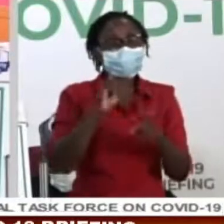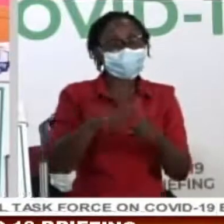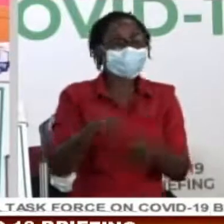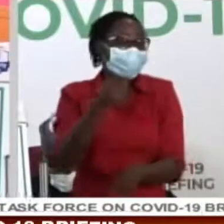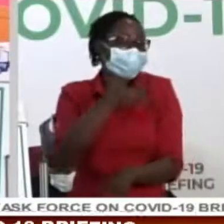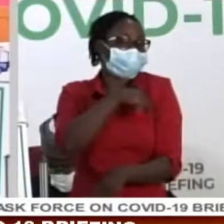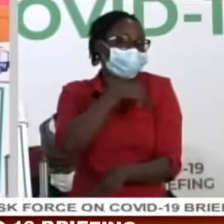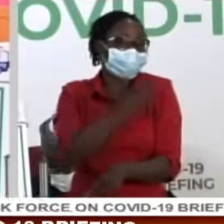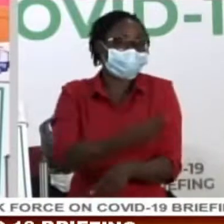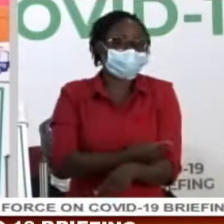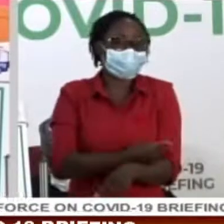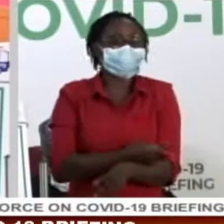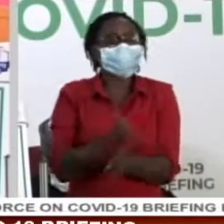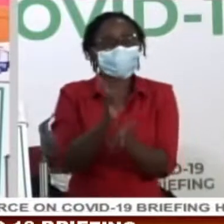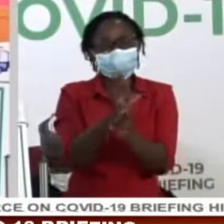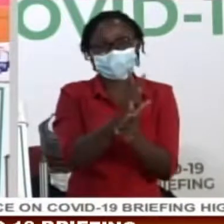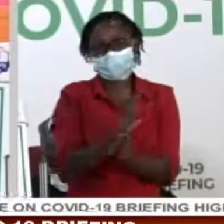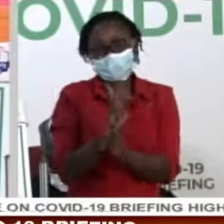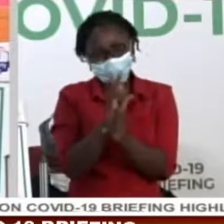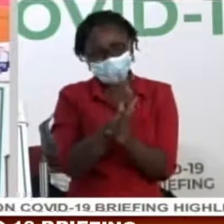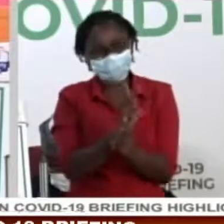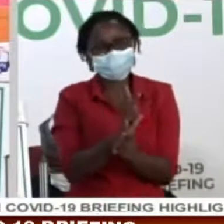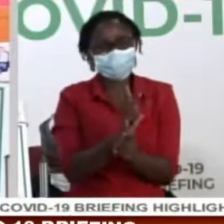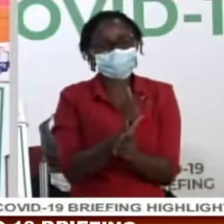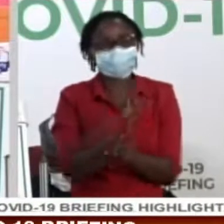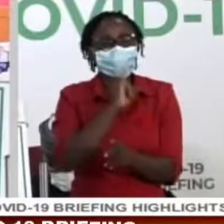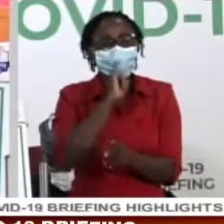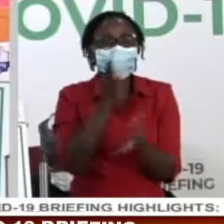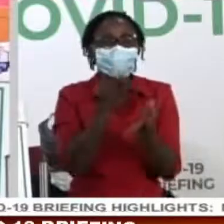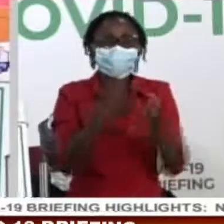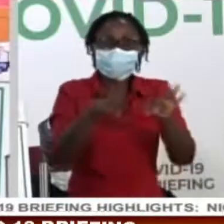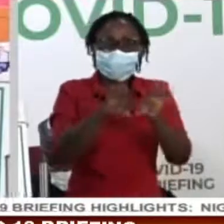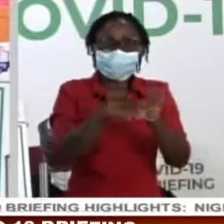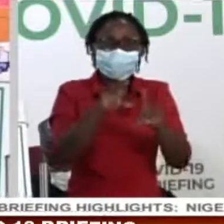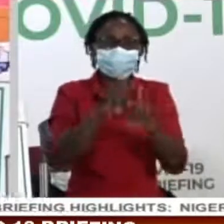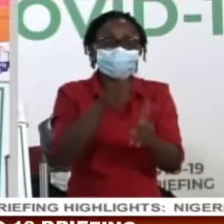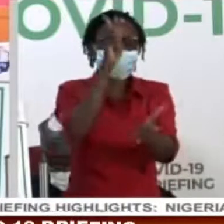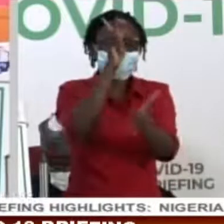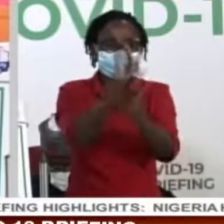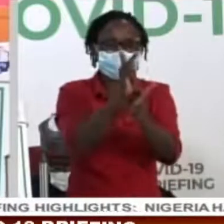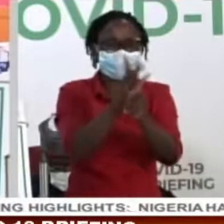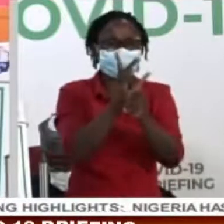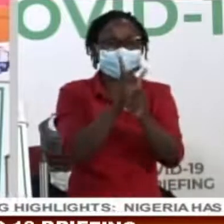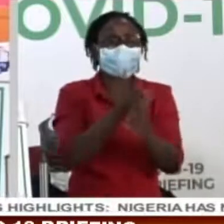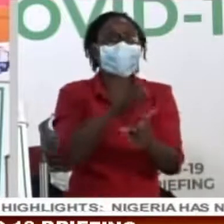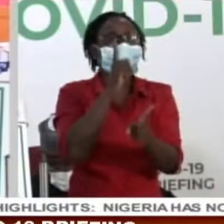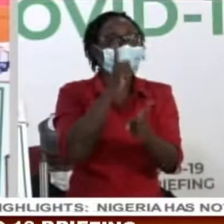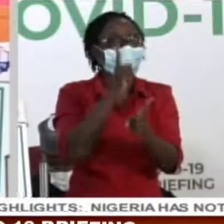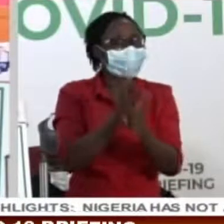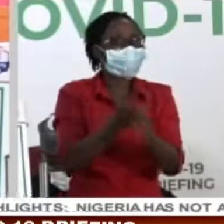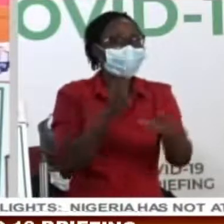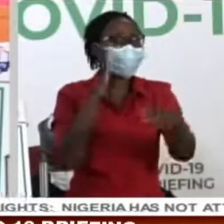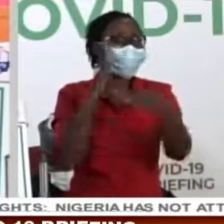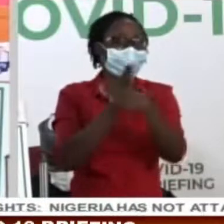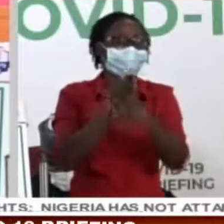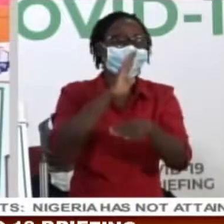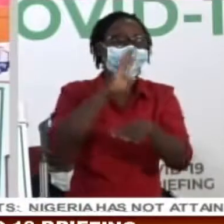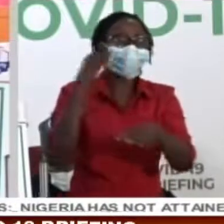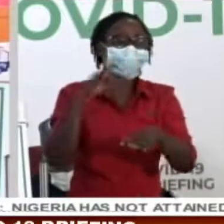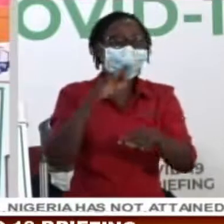other forms of care. It is critical to maintain strict infection prevention and control measures at